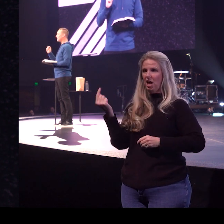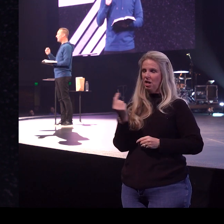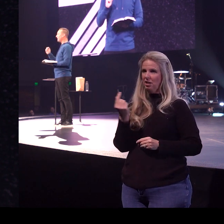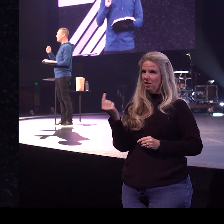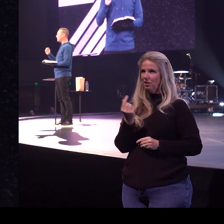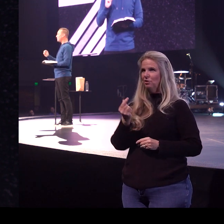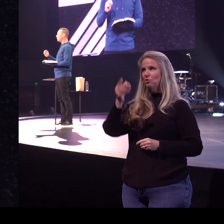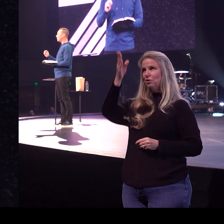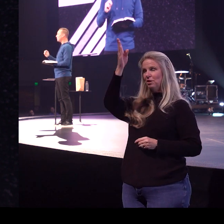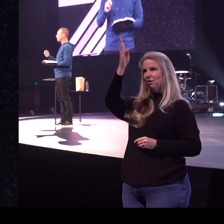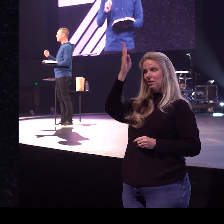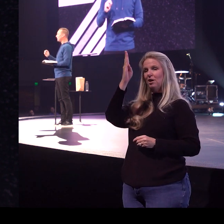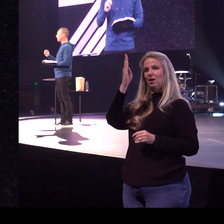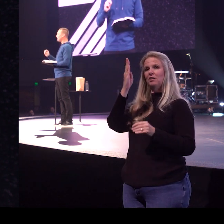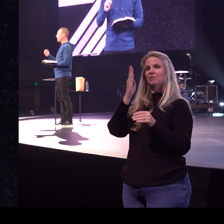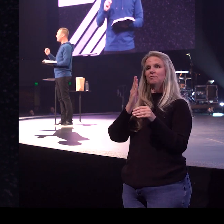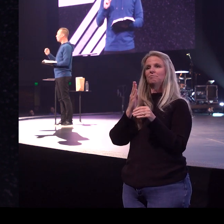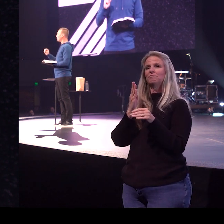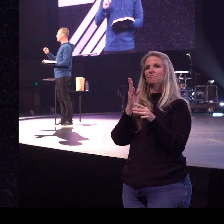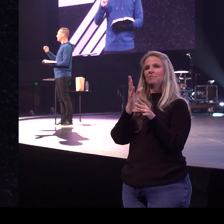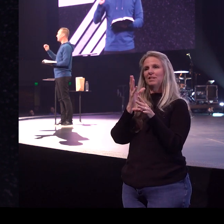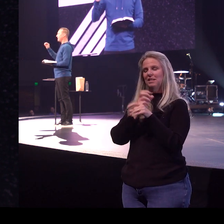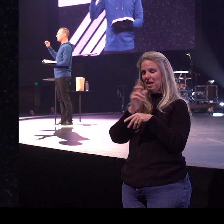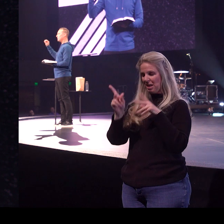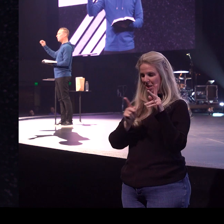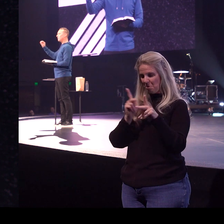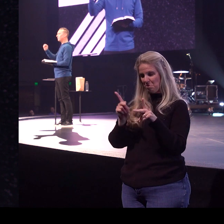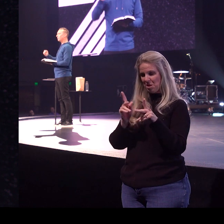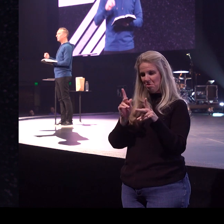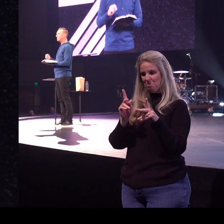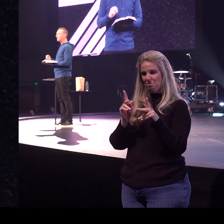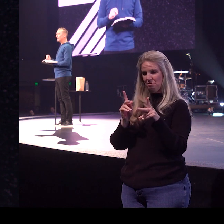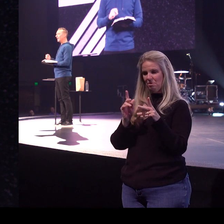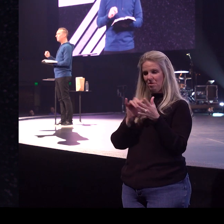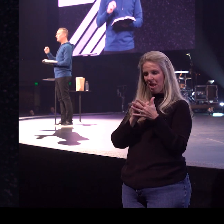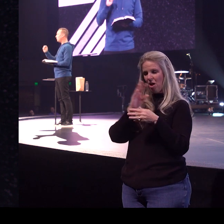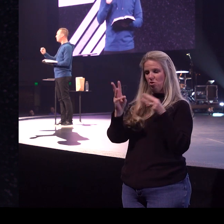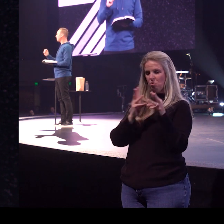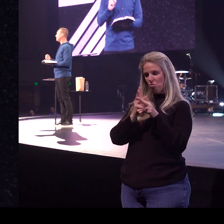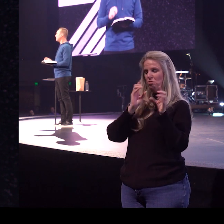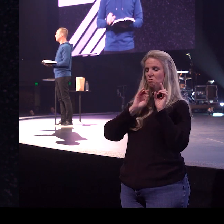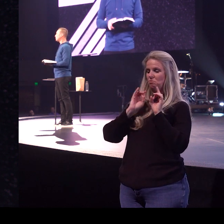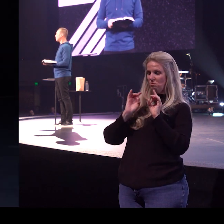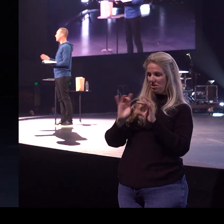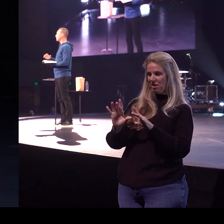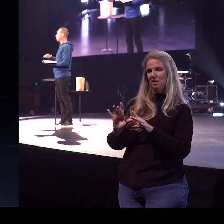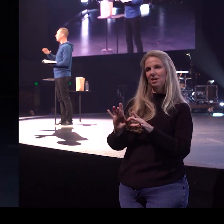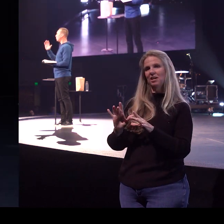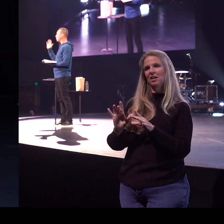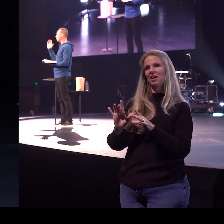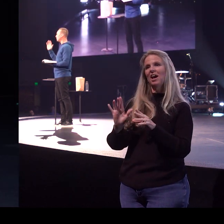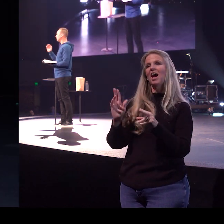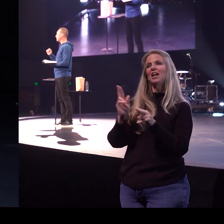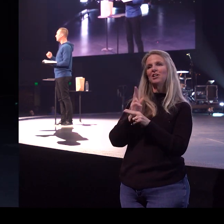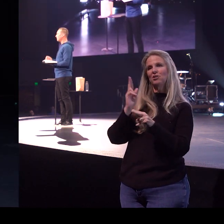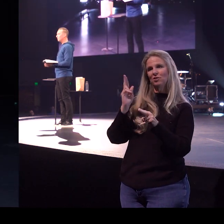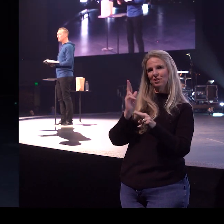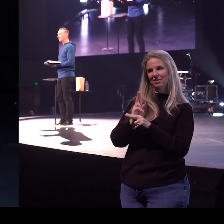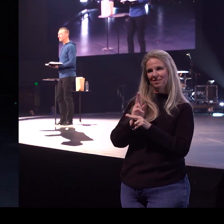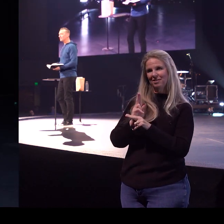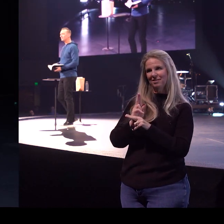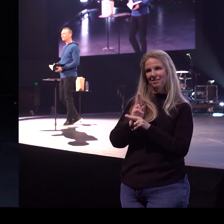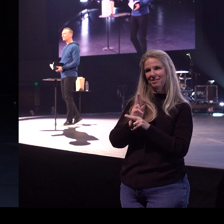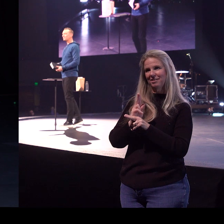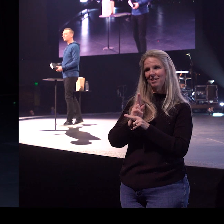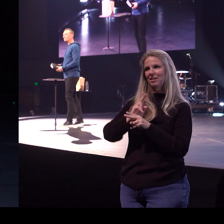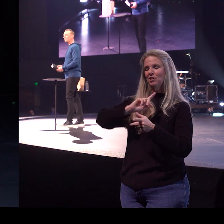God has been taking people that the world says has no influence and been using them to transform the world for